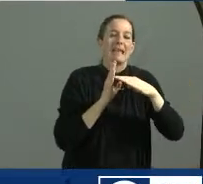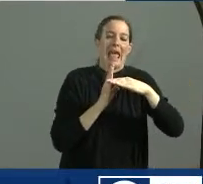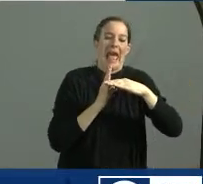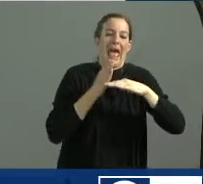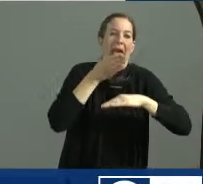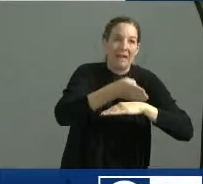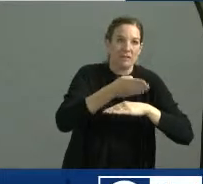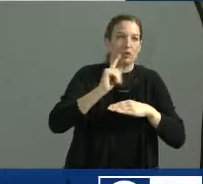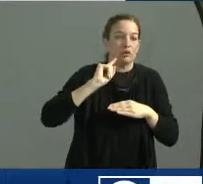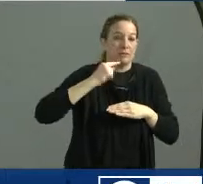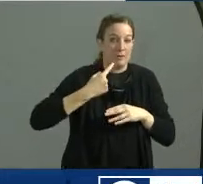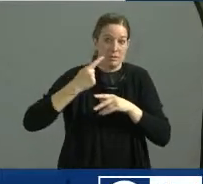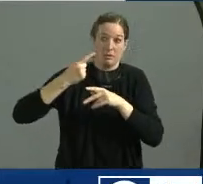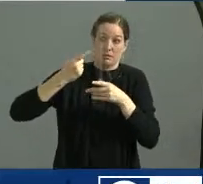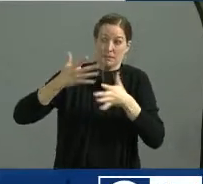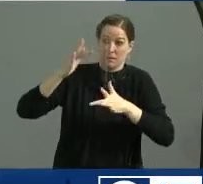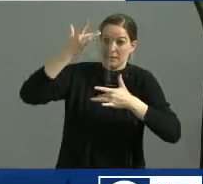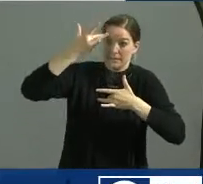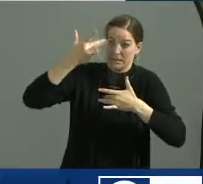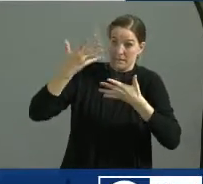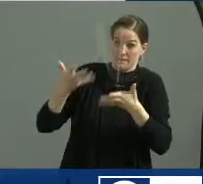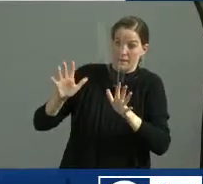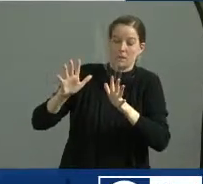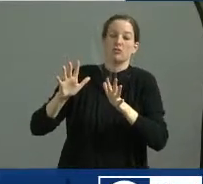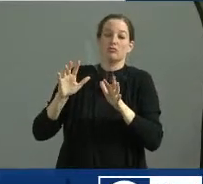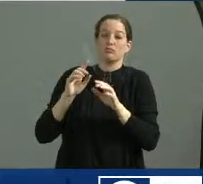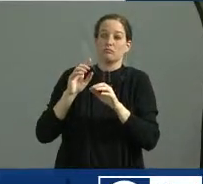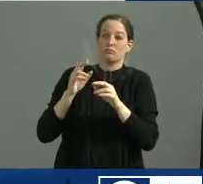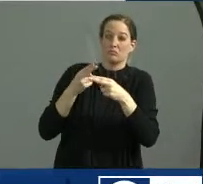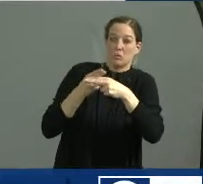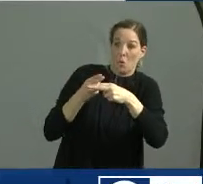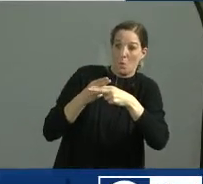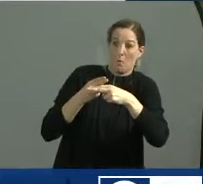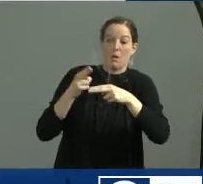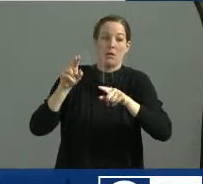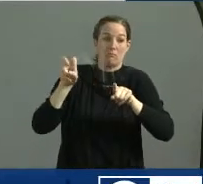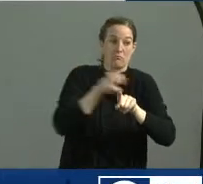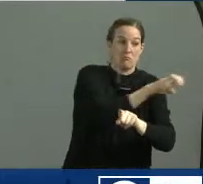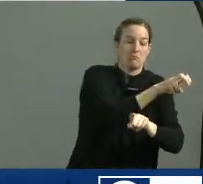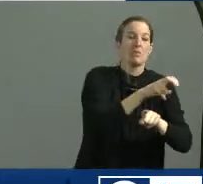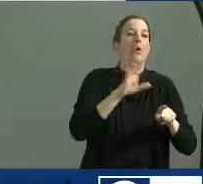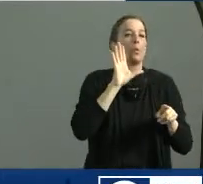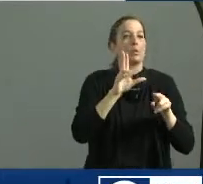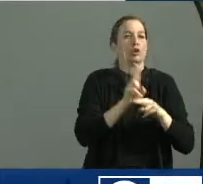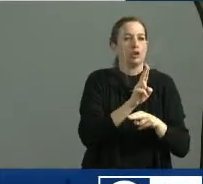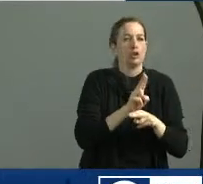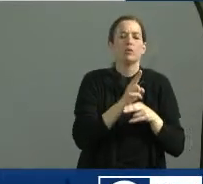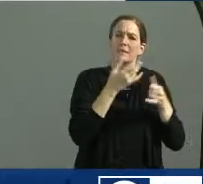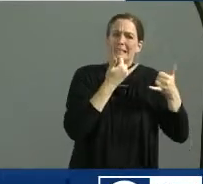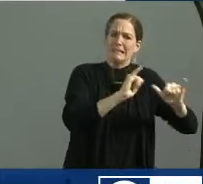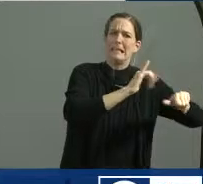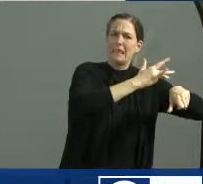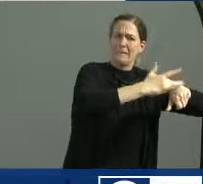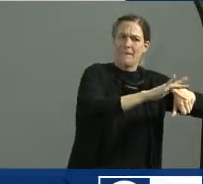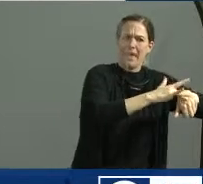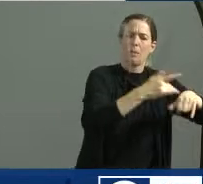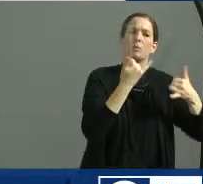currently have capacity in our post-acute beds. So we would not be opening up St. Luke's as a potential hospital.